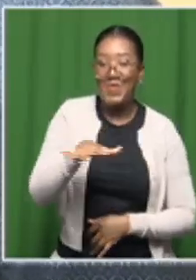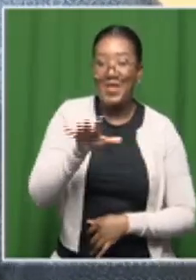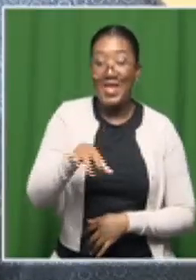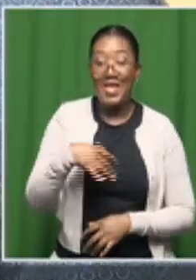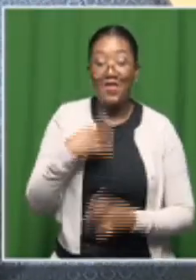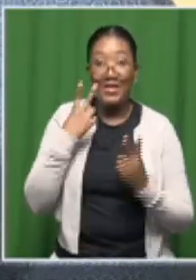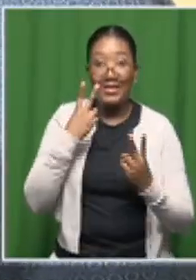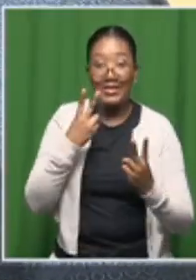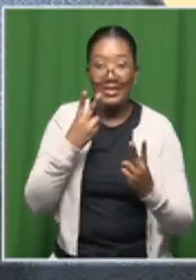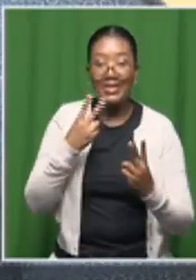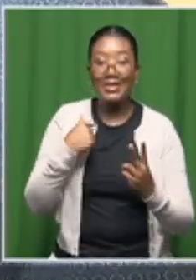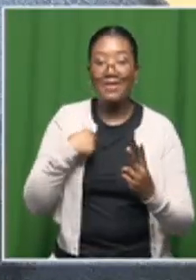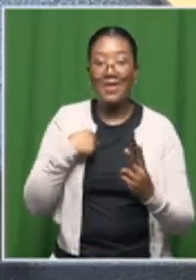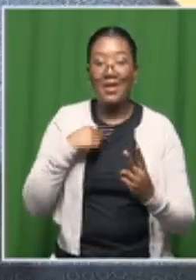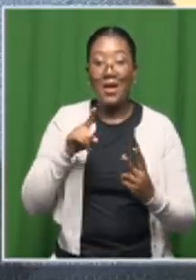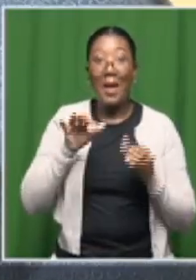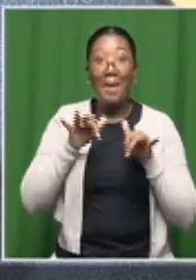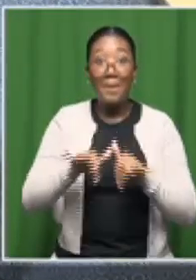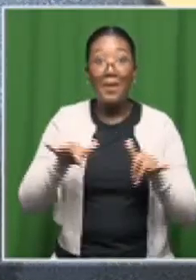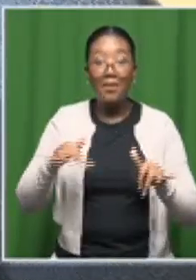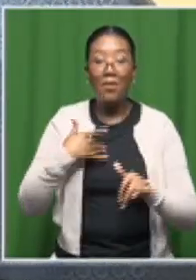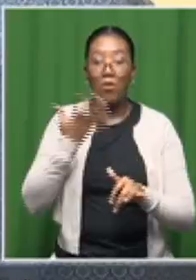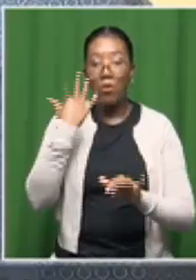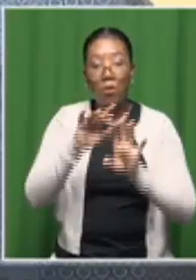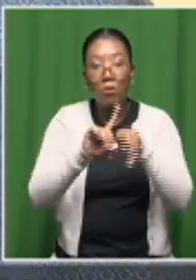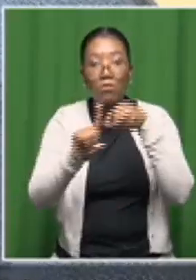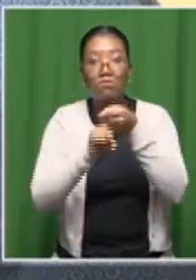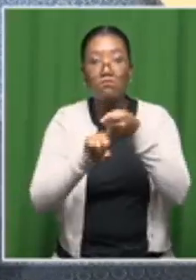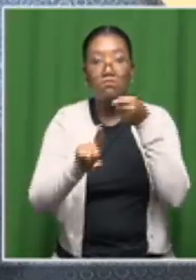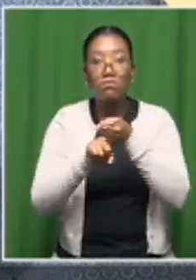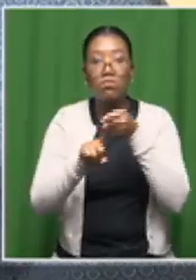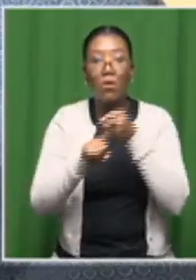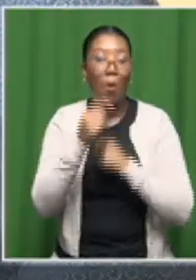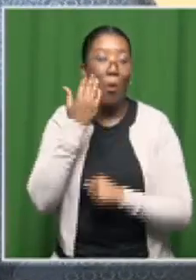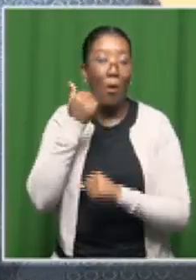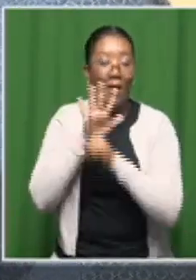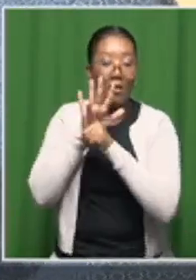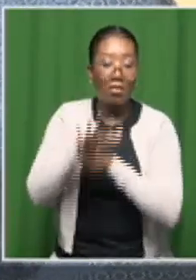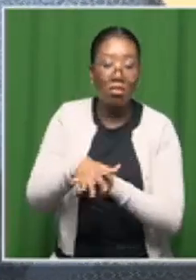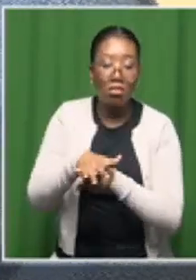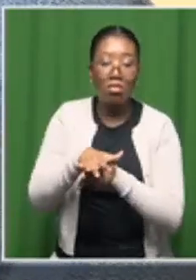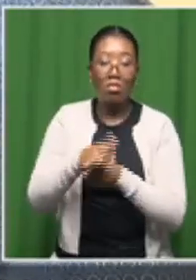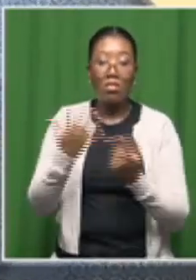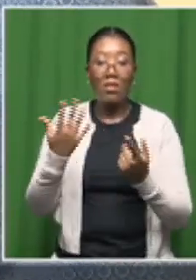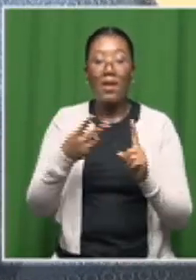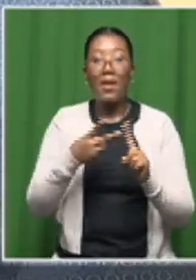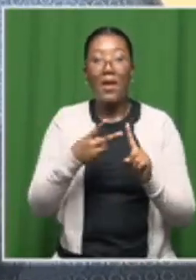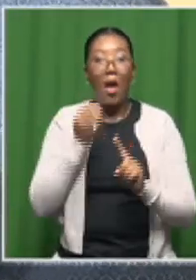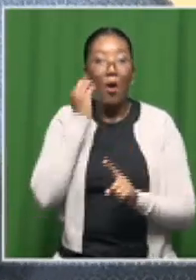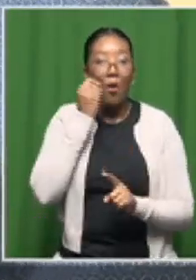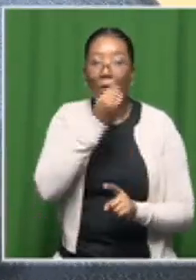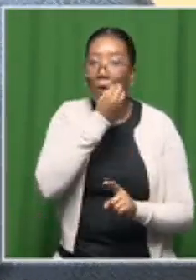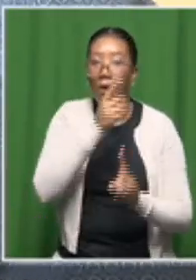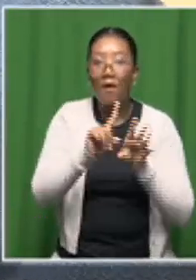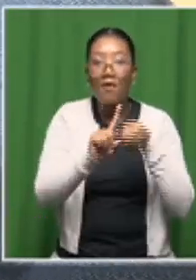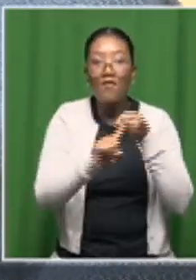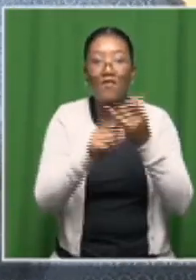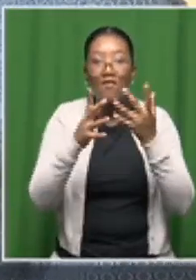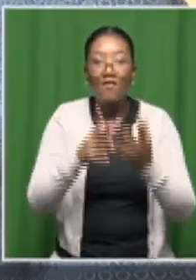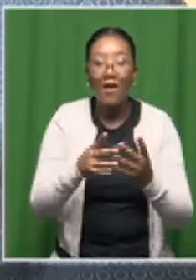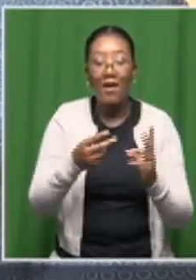have the statues of people who fought against colonialism. You have Doman, the Khoi fighter. You have